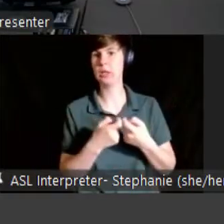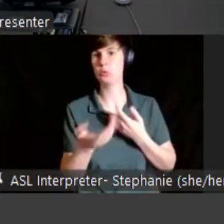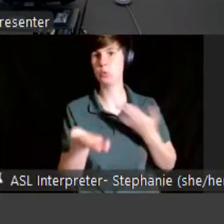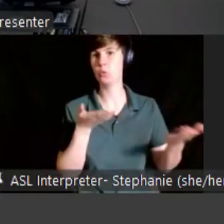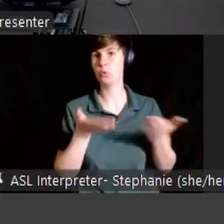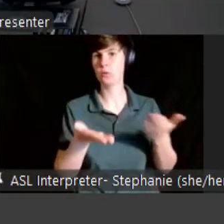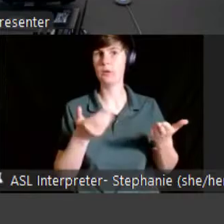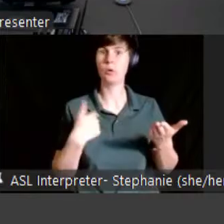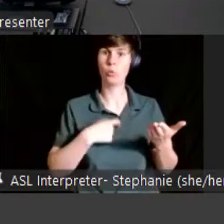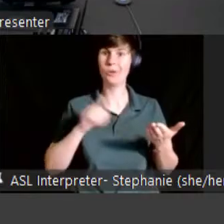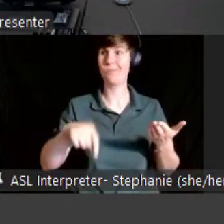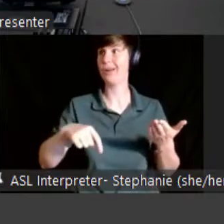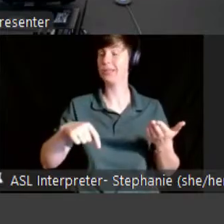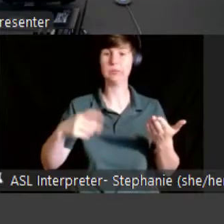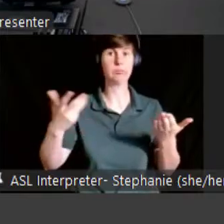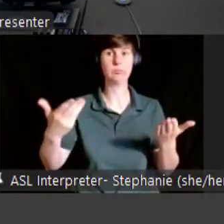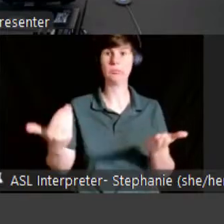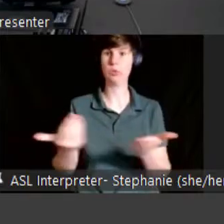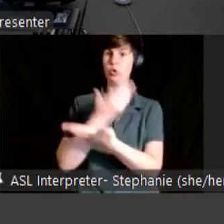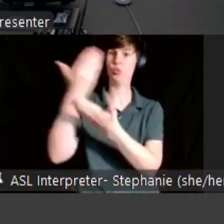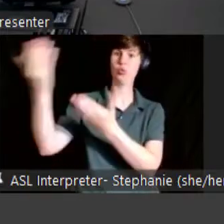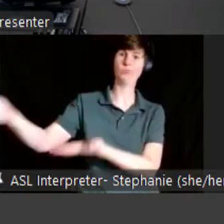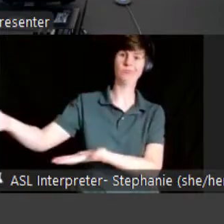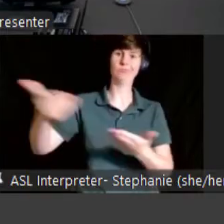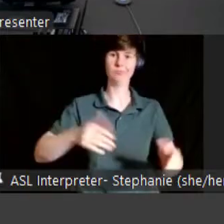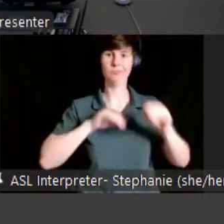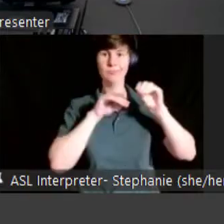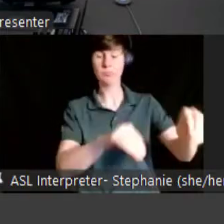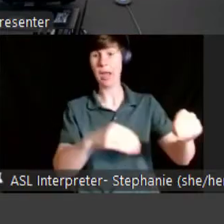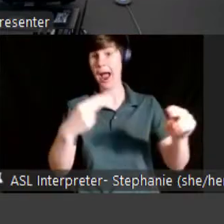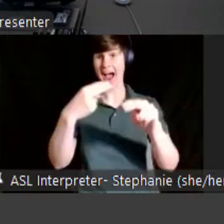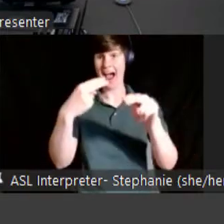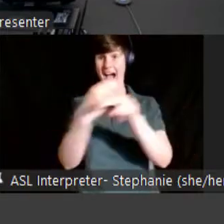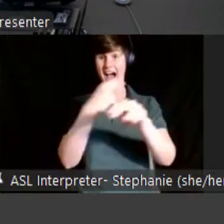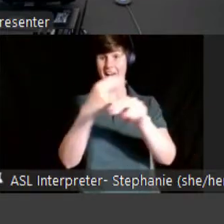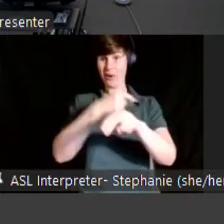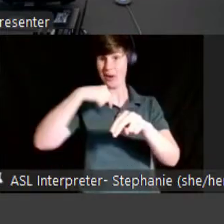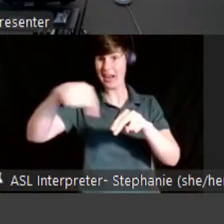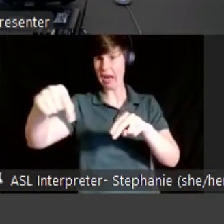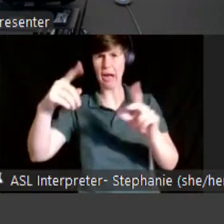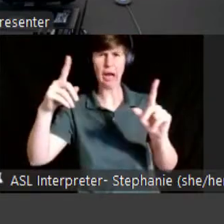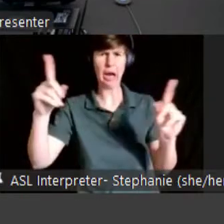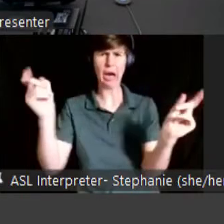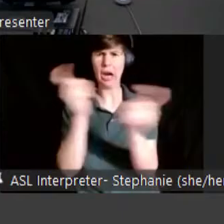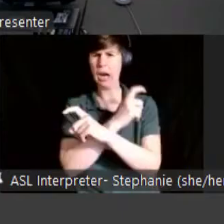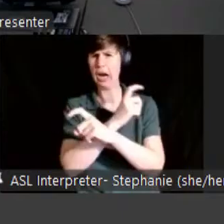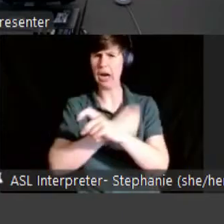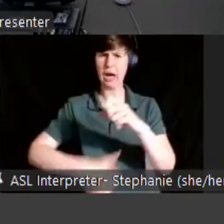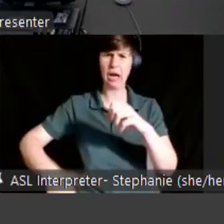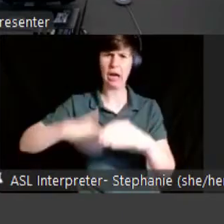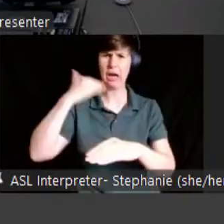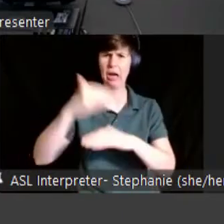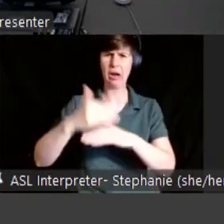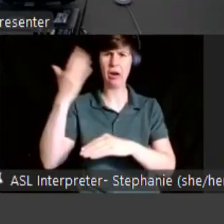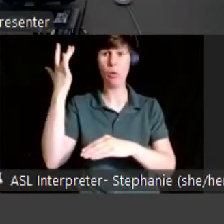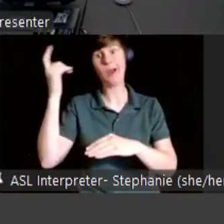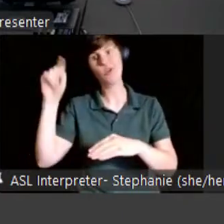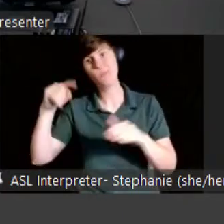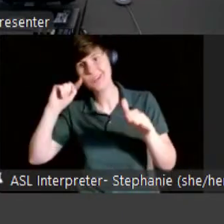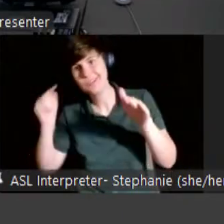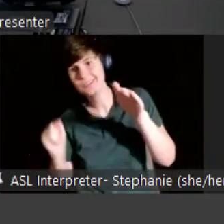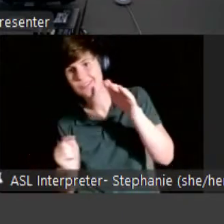have to bring in a whole new feed. And when there are these highway median stations, it gets even more complicated because you actually have to go under the highway to make that